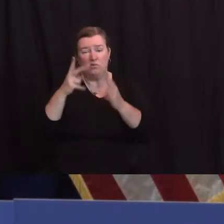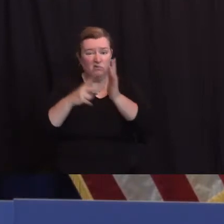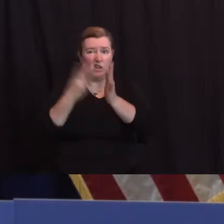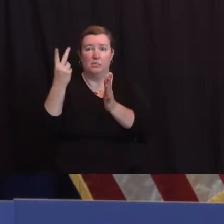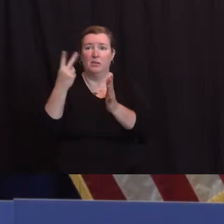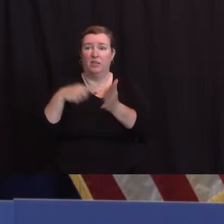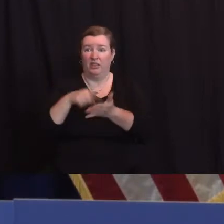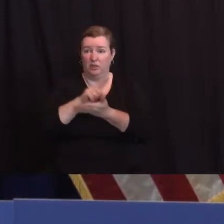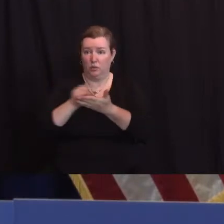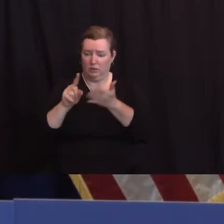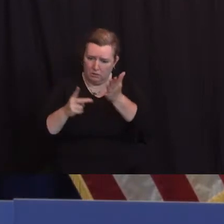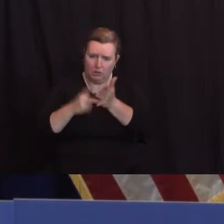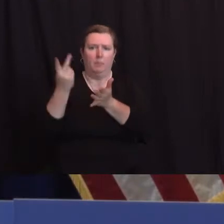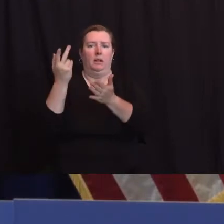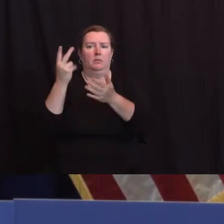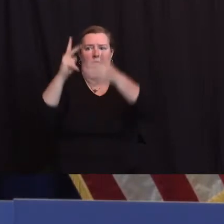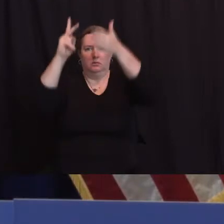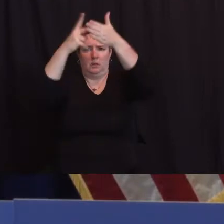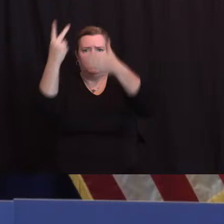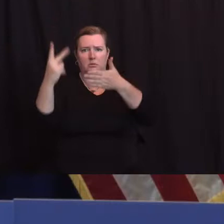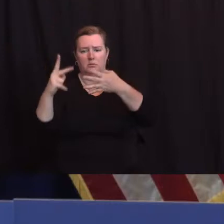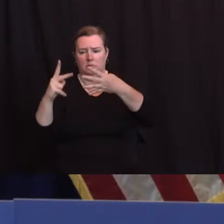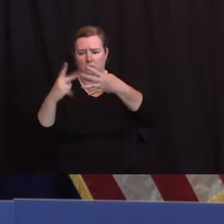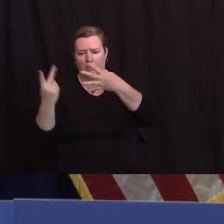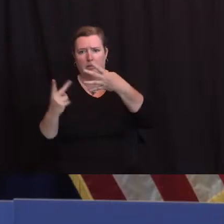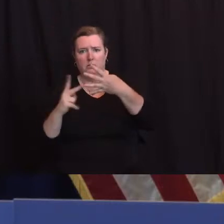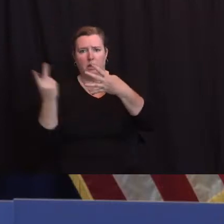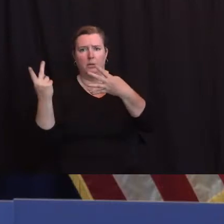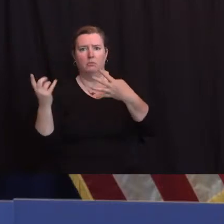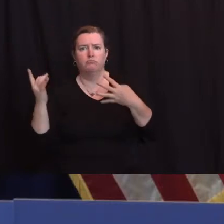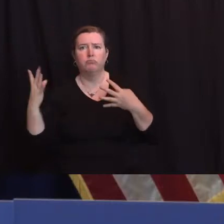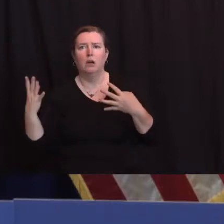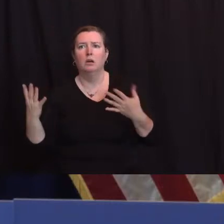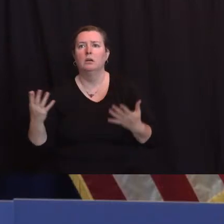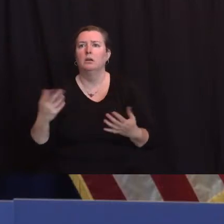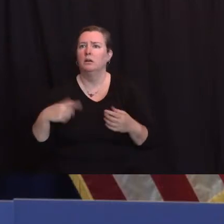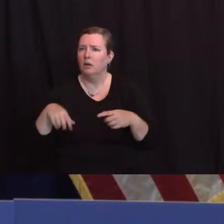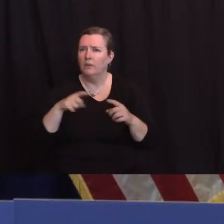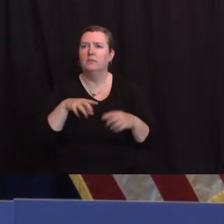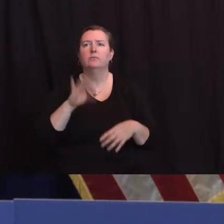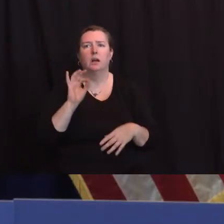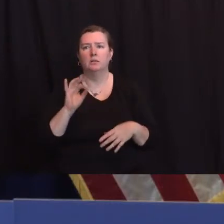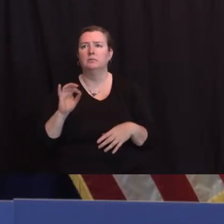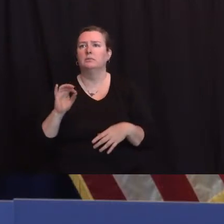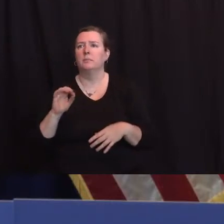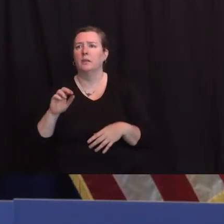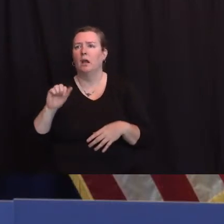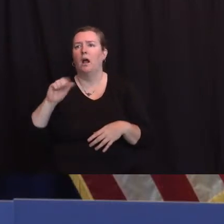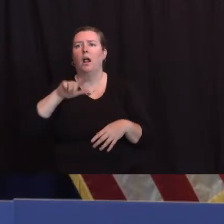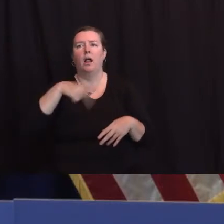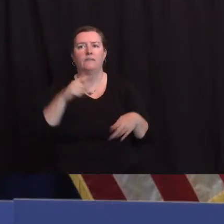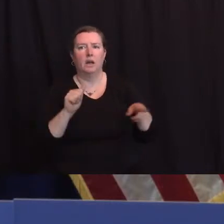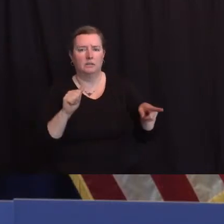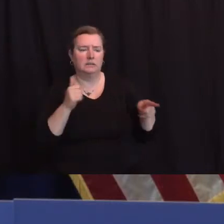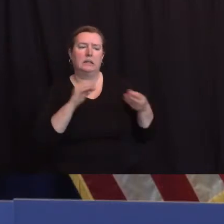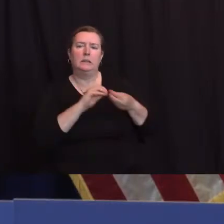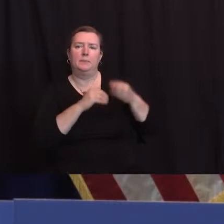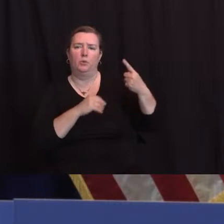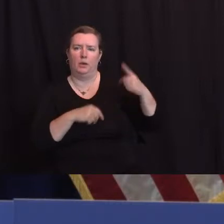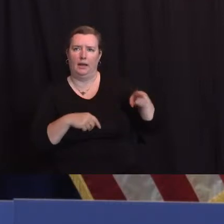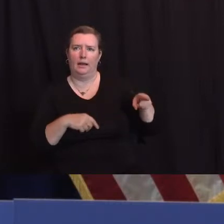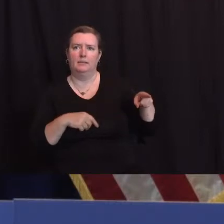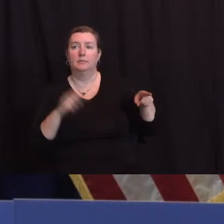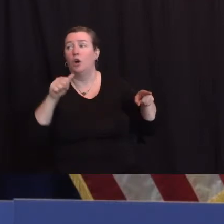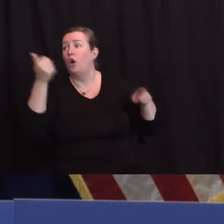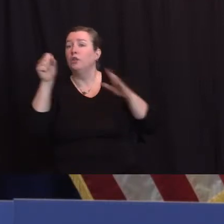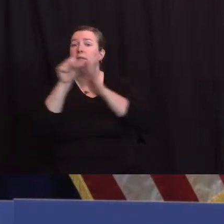again. However, the predominant variant in the state still remains the Alpha variant. In states that have